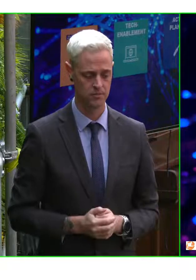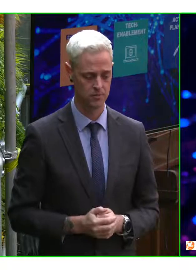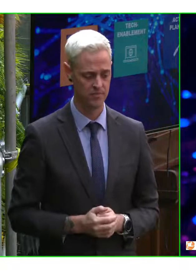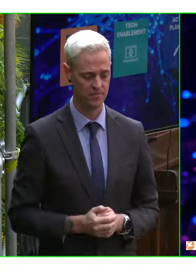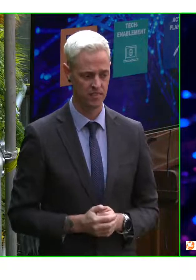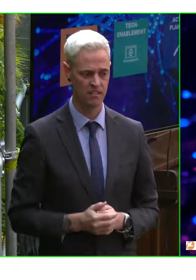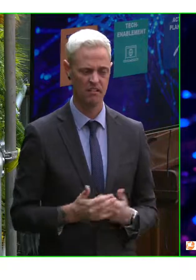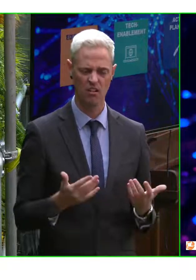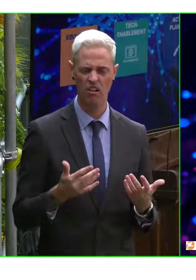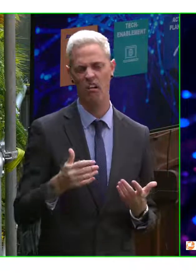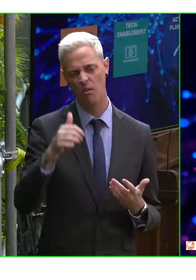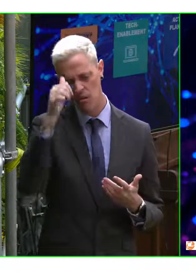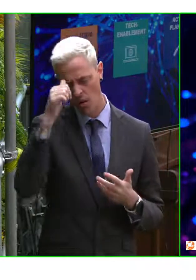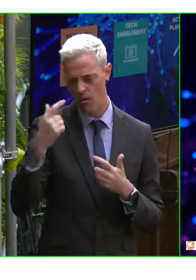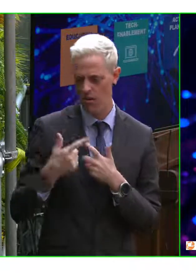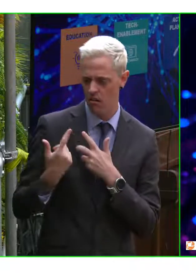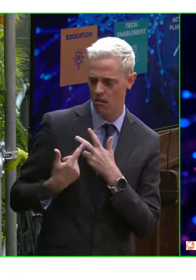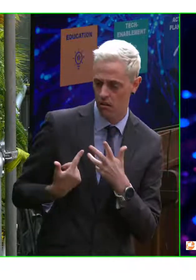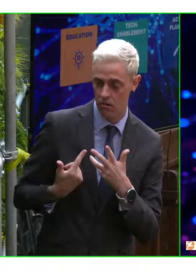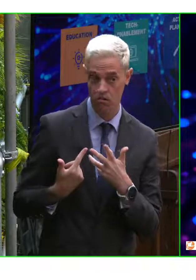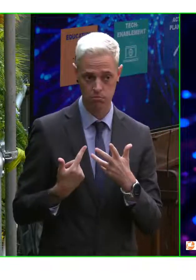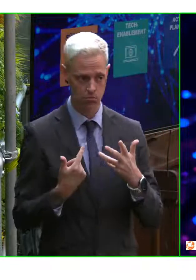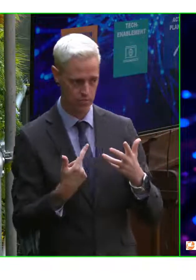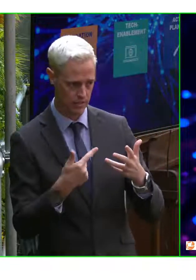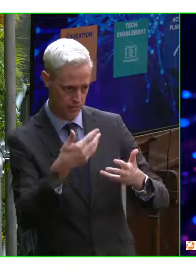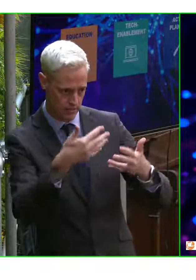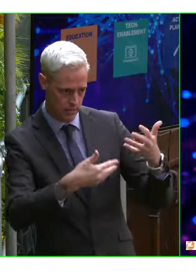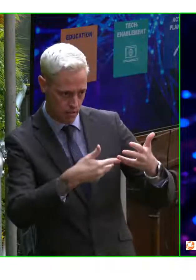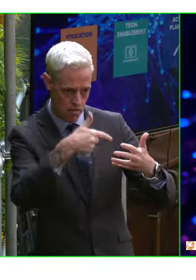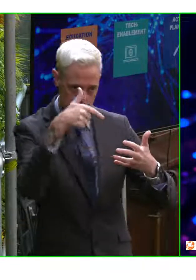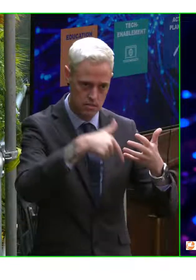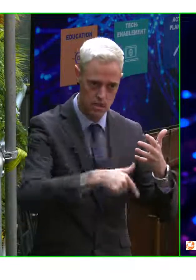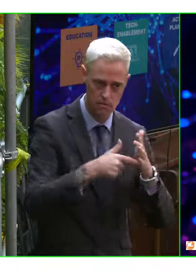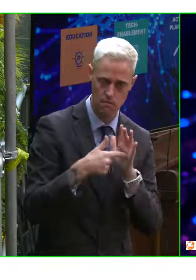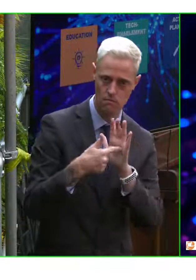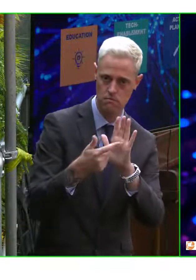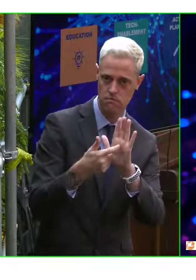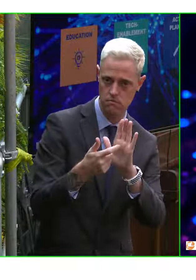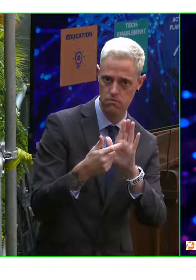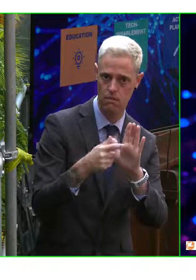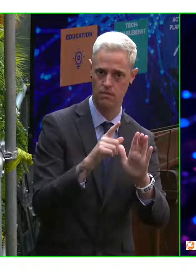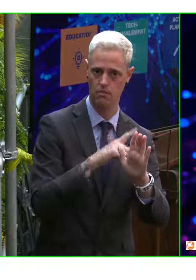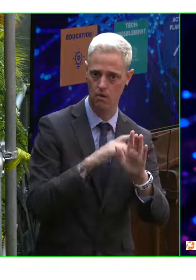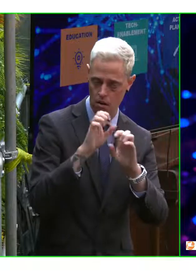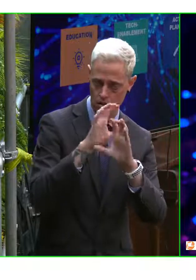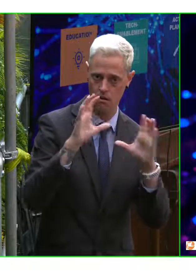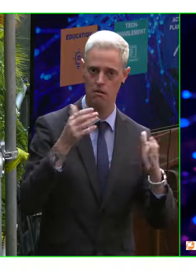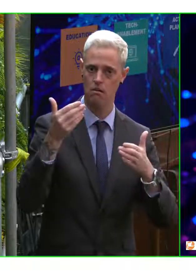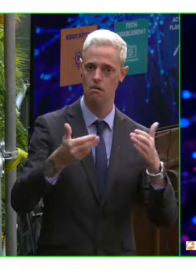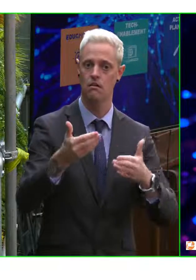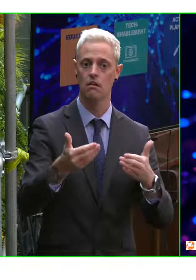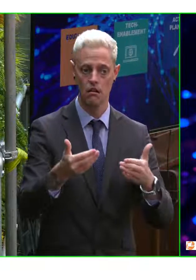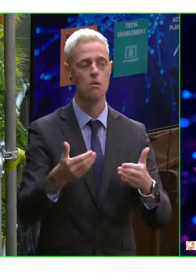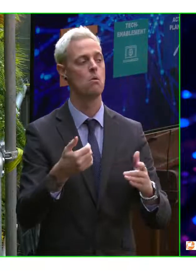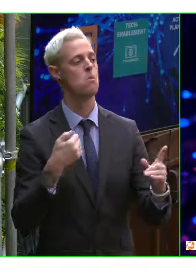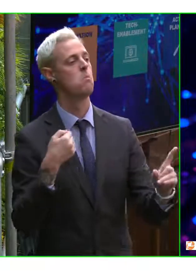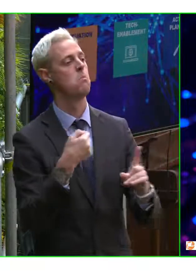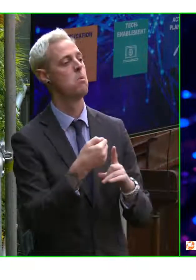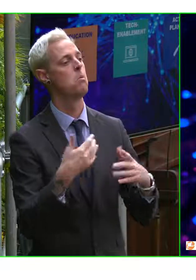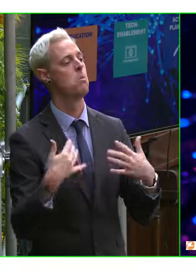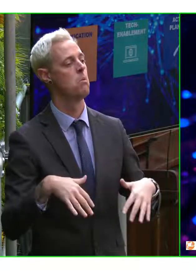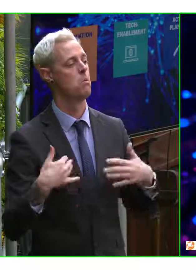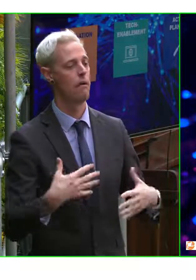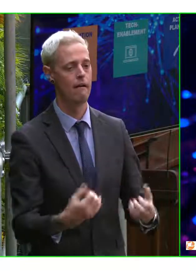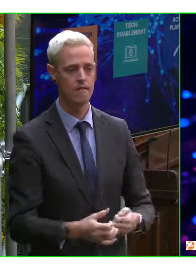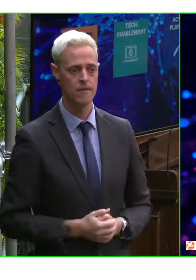the themes that we all know about, to actually put some stats and facts and figures to this has been a crucial bit of value that it's